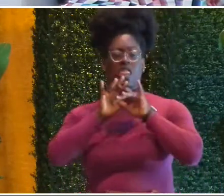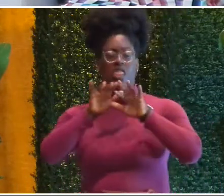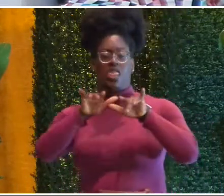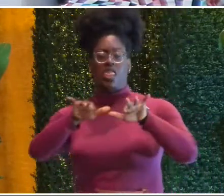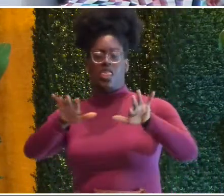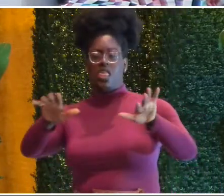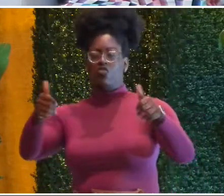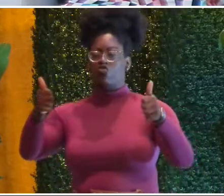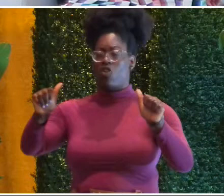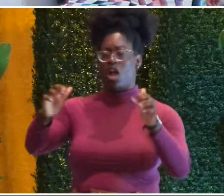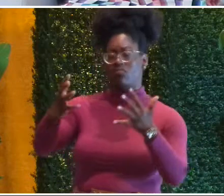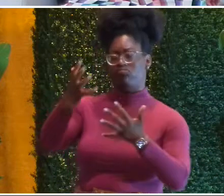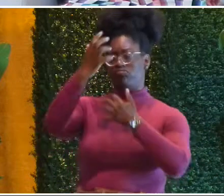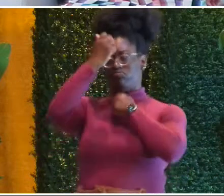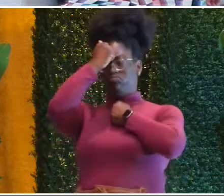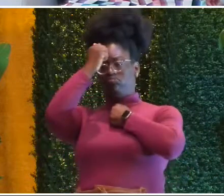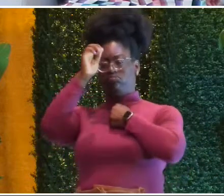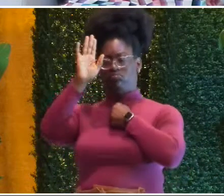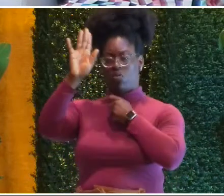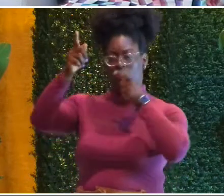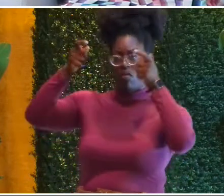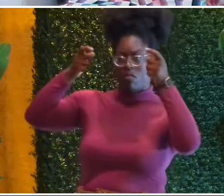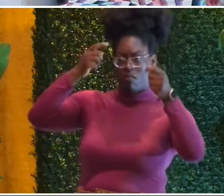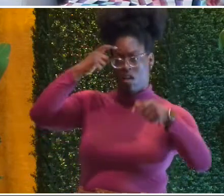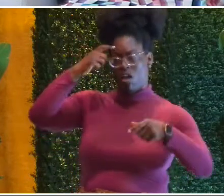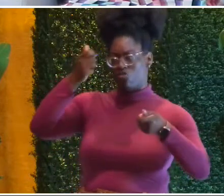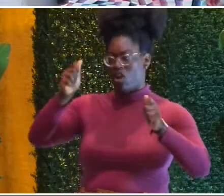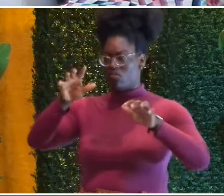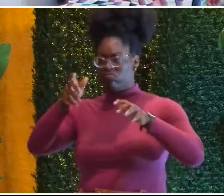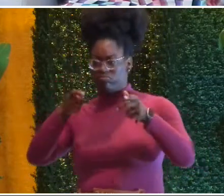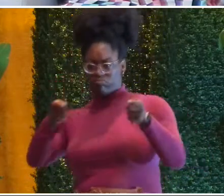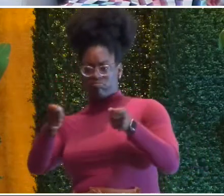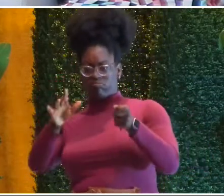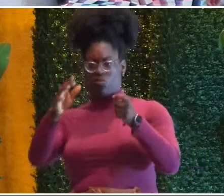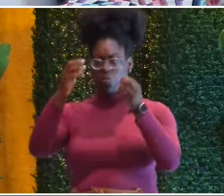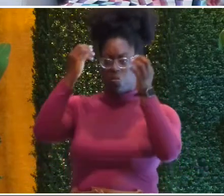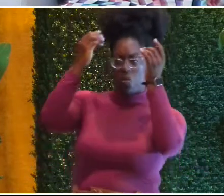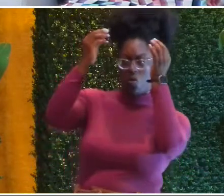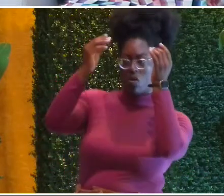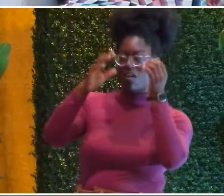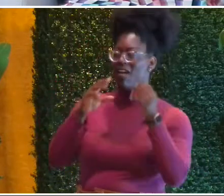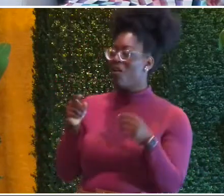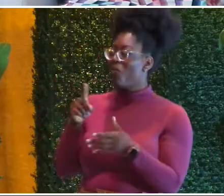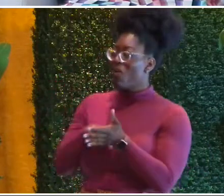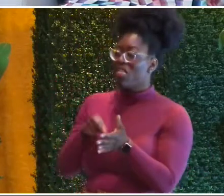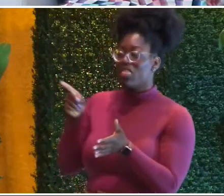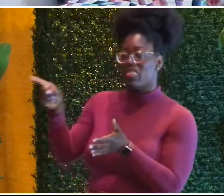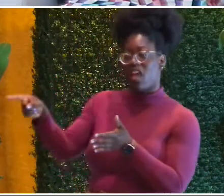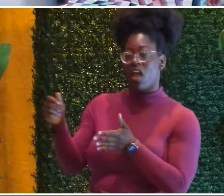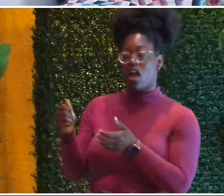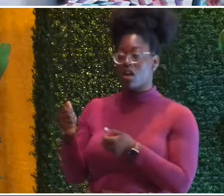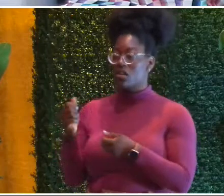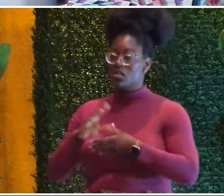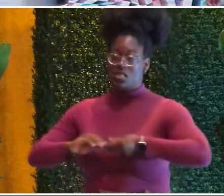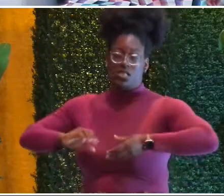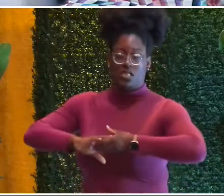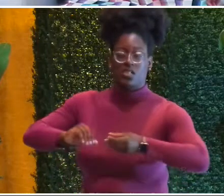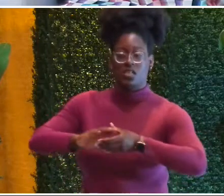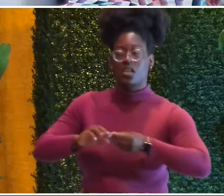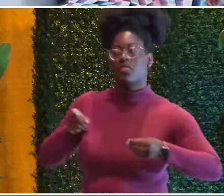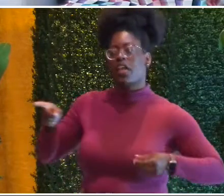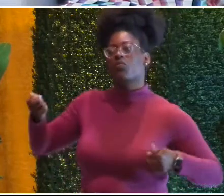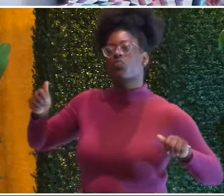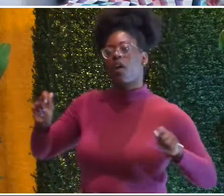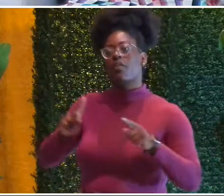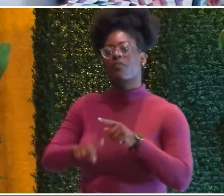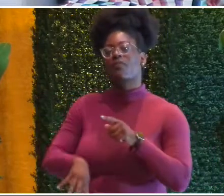spouting is genocidal indoctrination. Yes. And we also know that what they're spouting is coming from a place of looking for validation